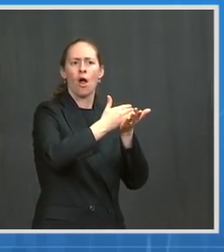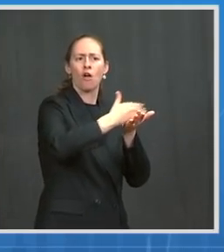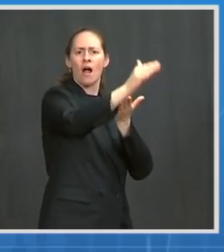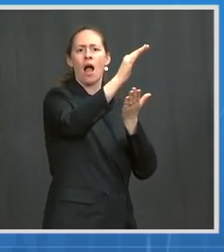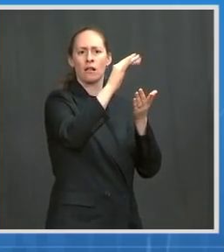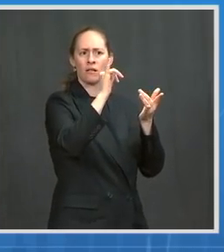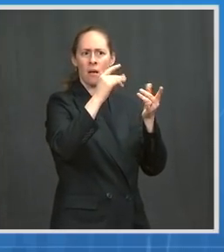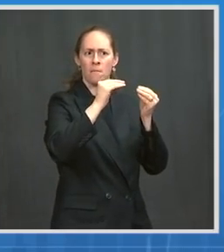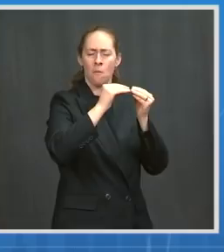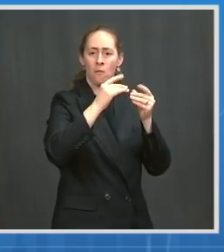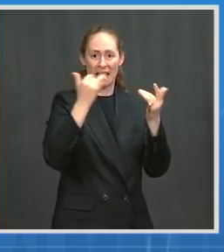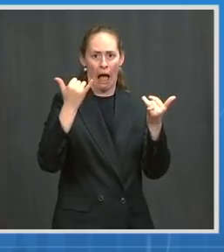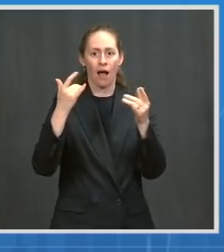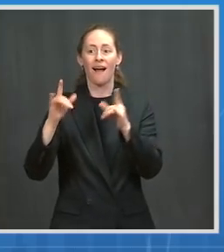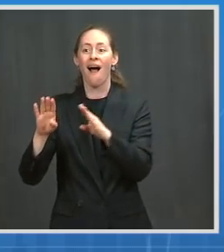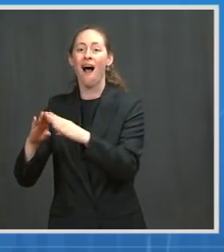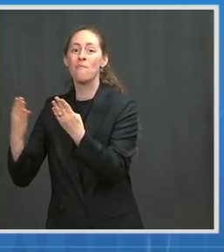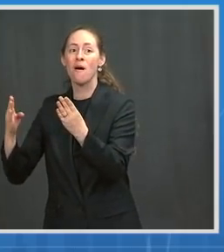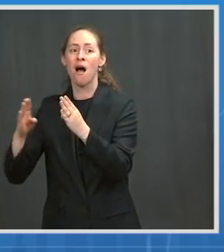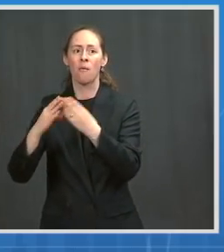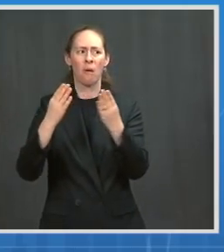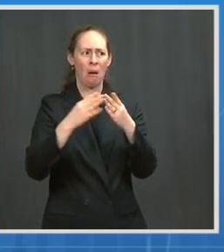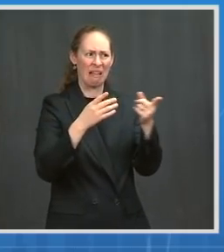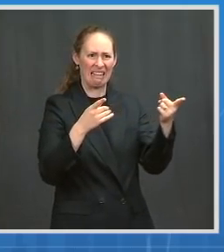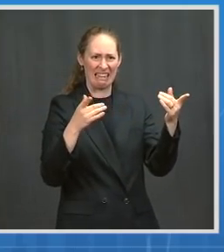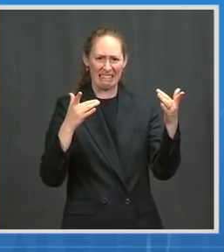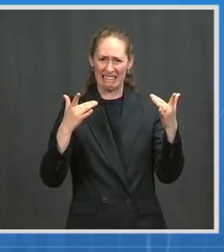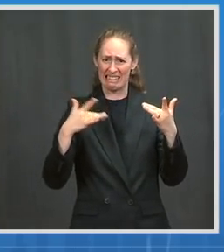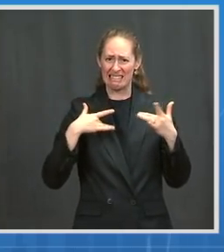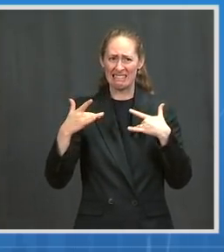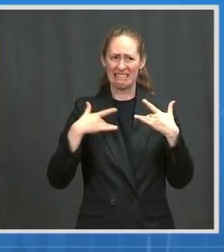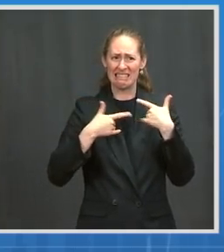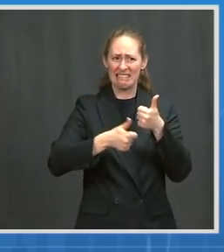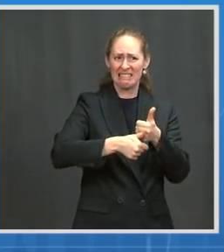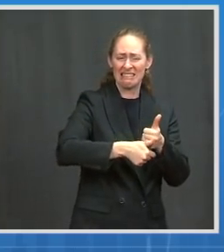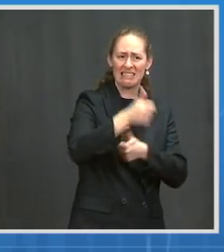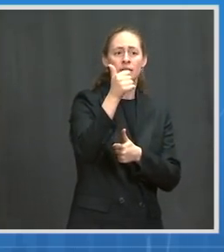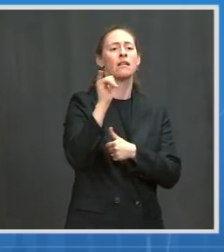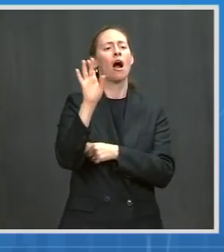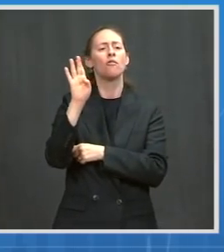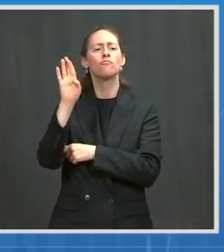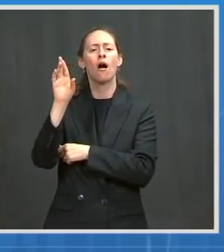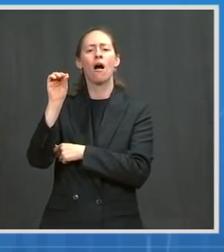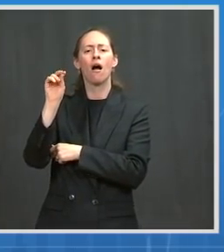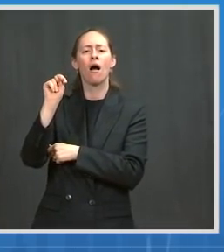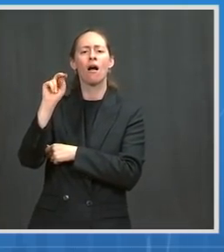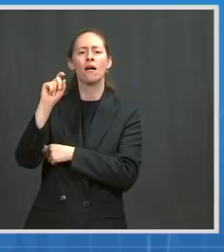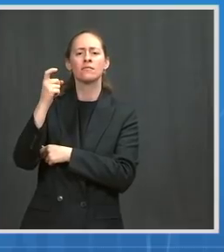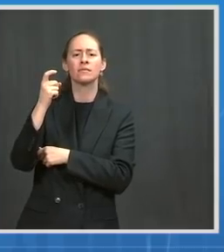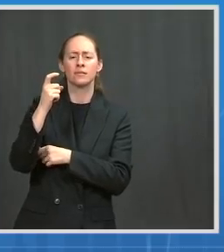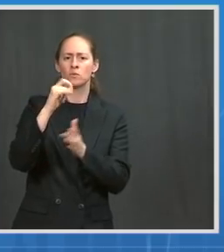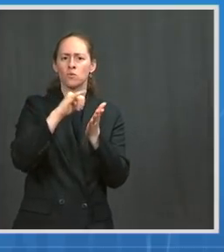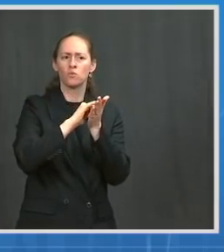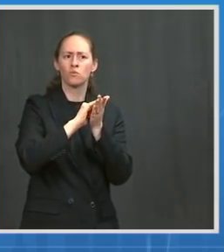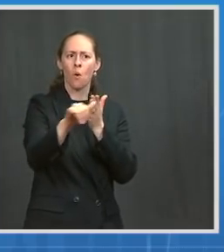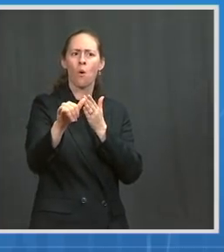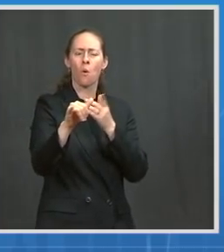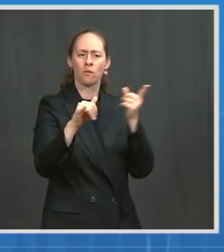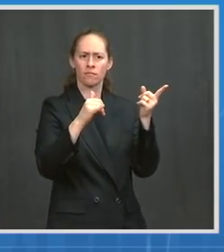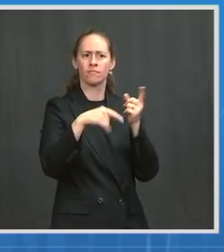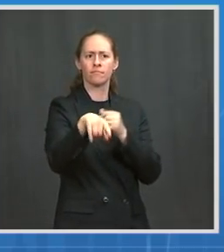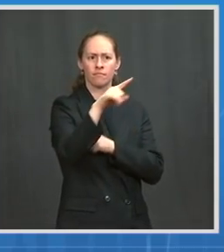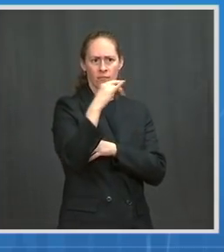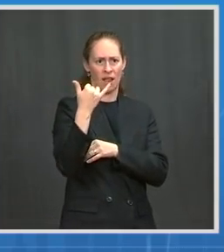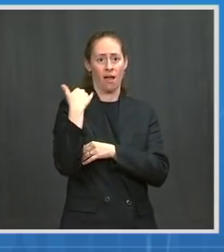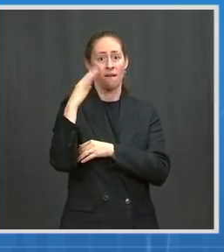vaccinated pockets. The Bronx, for example, has around 40% vaccination, but makes up many of New York's front-facing workers. So I wonder